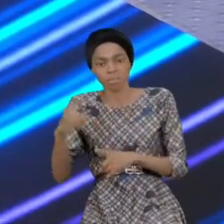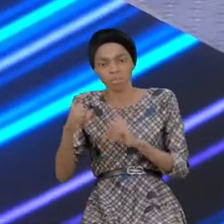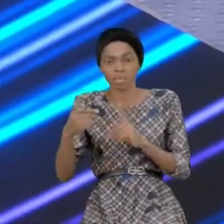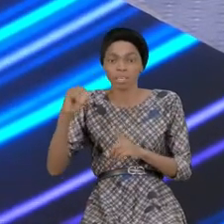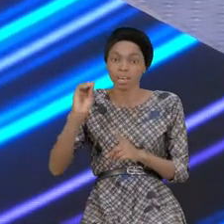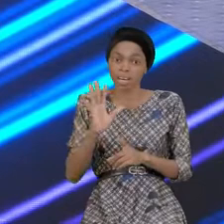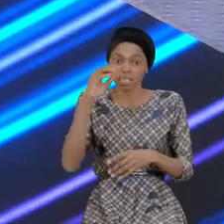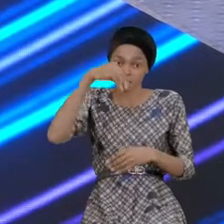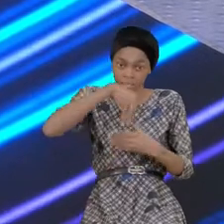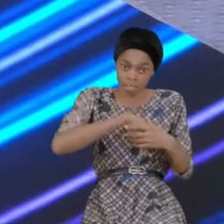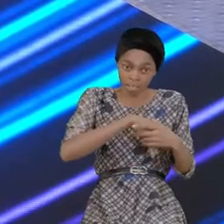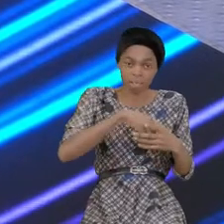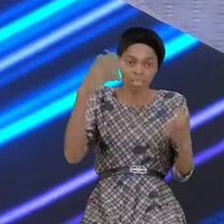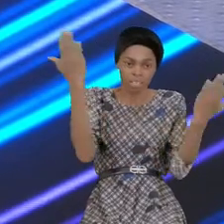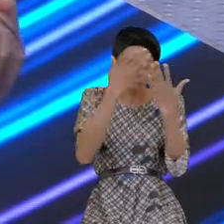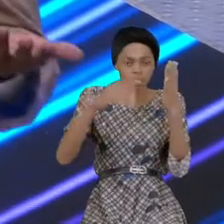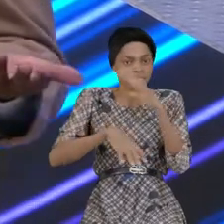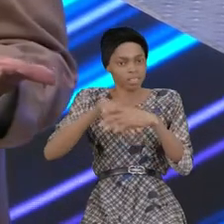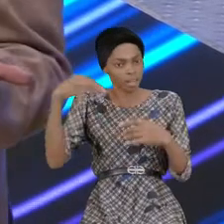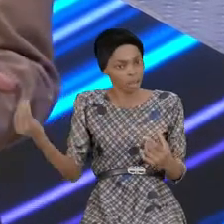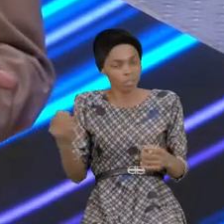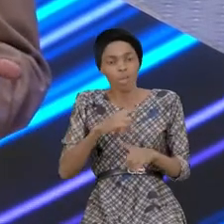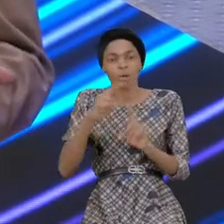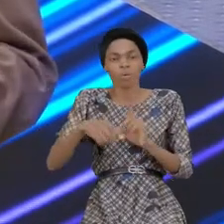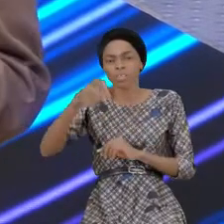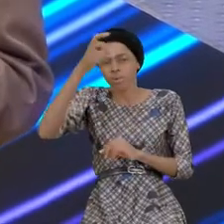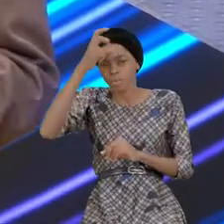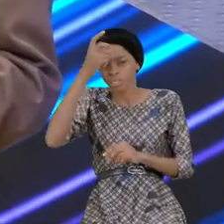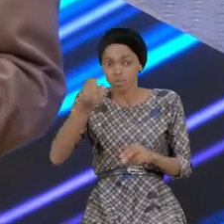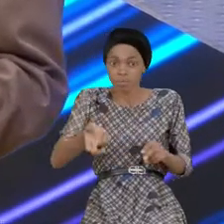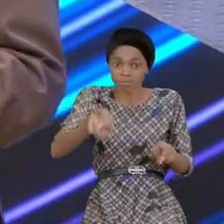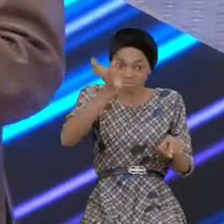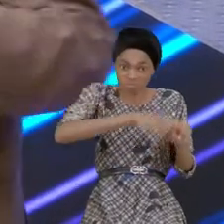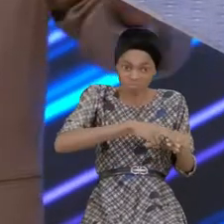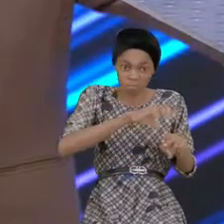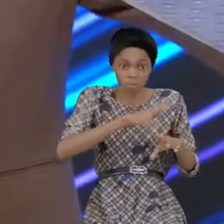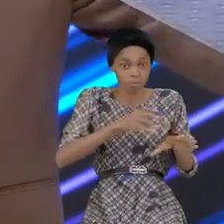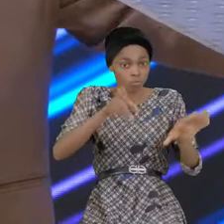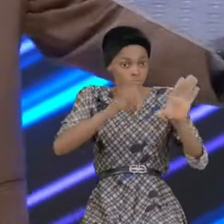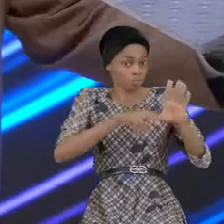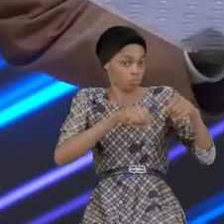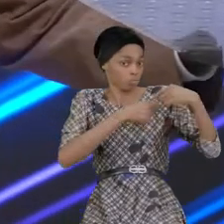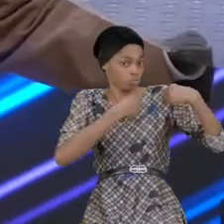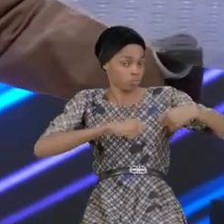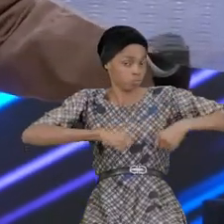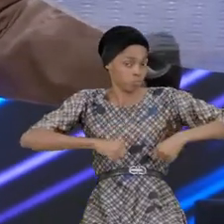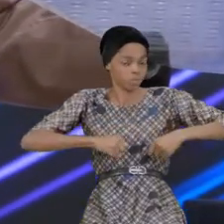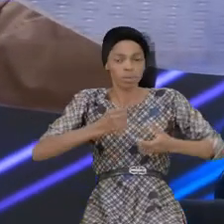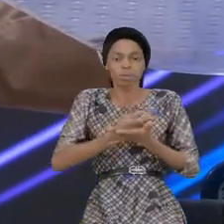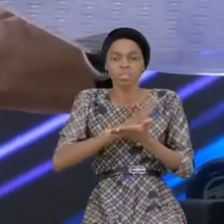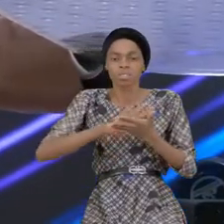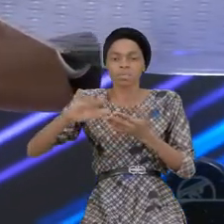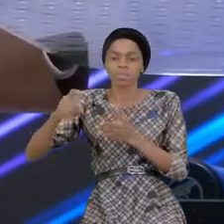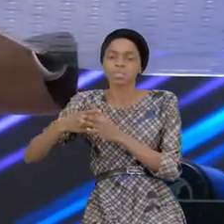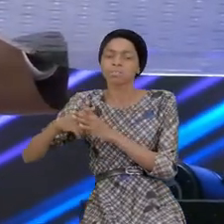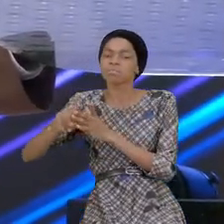sits on the throne of the heart, the Holy Spirit will have to live. Is the gentle